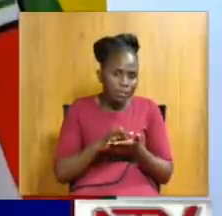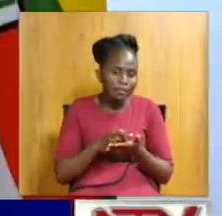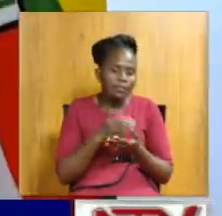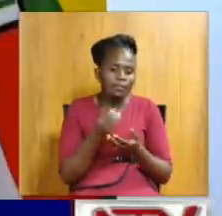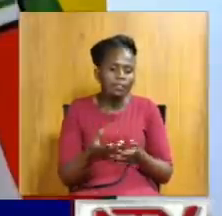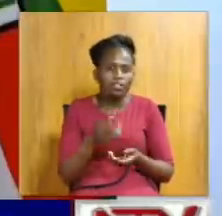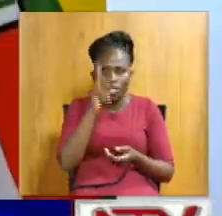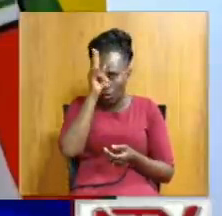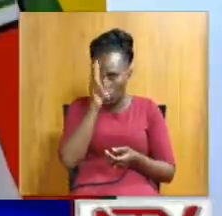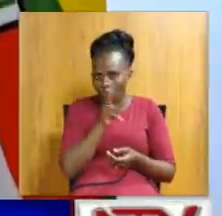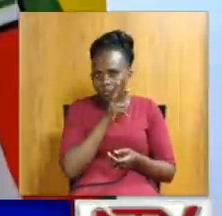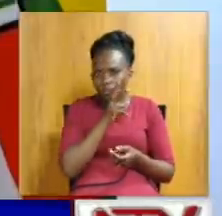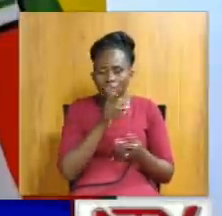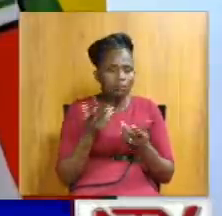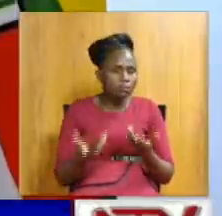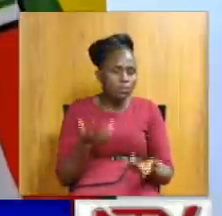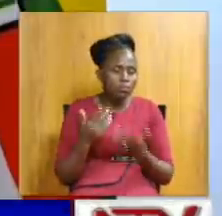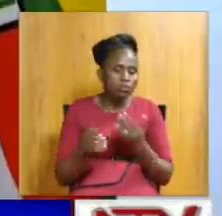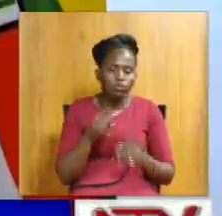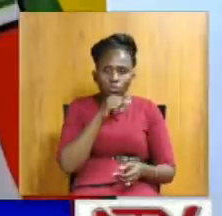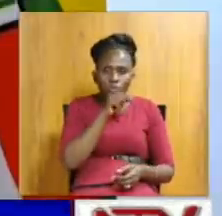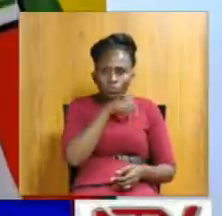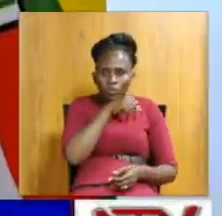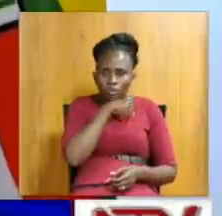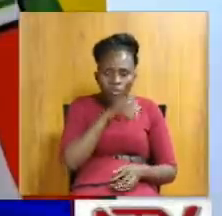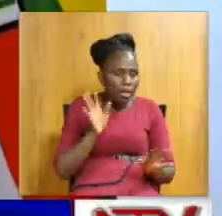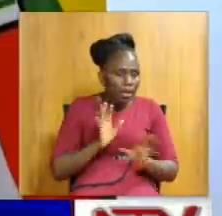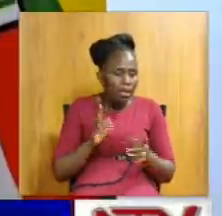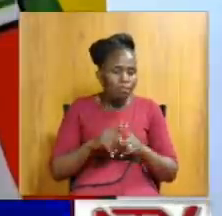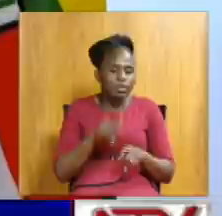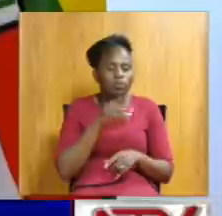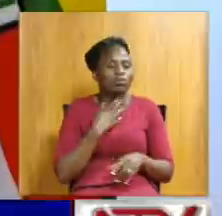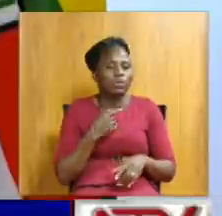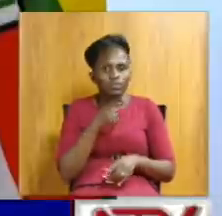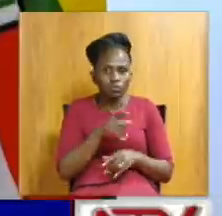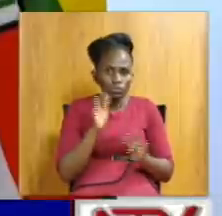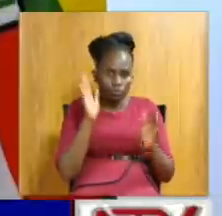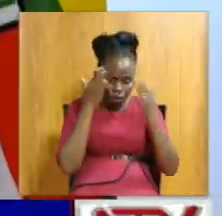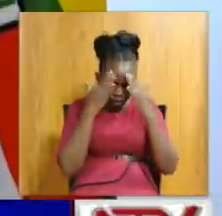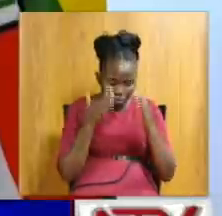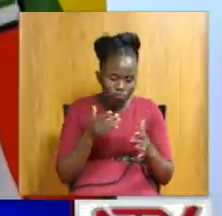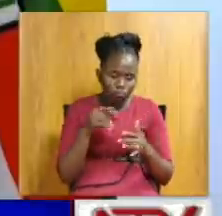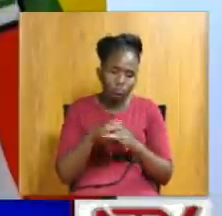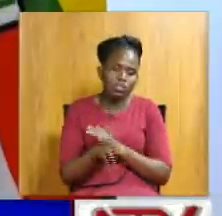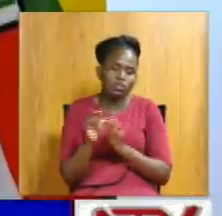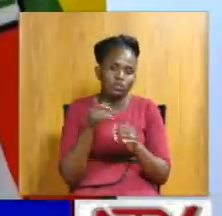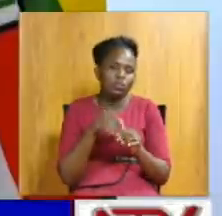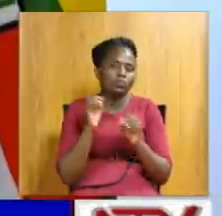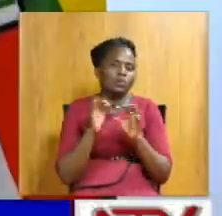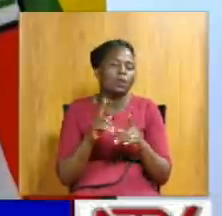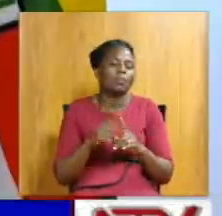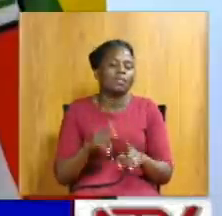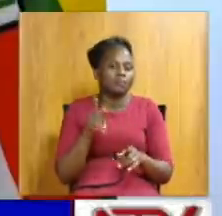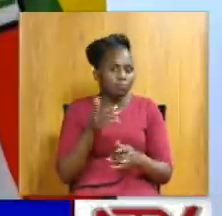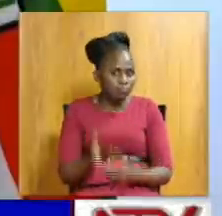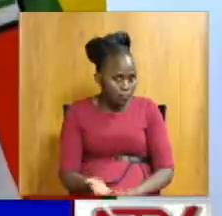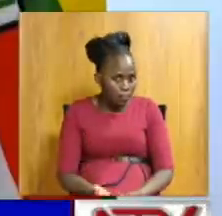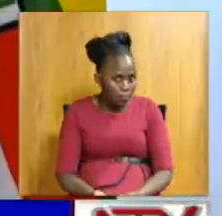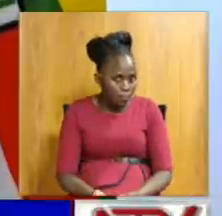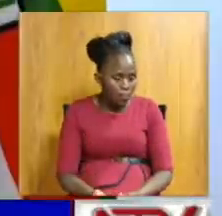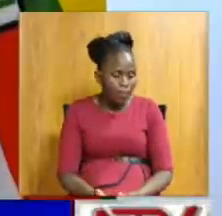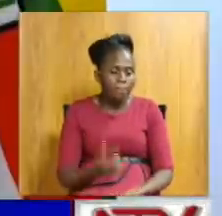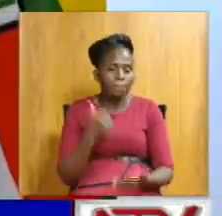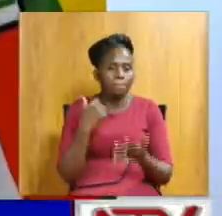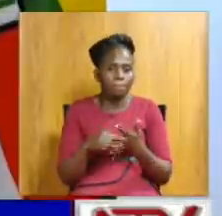goats, maybe not pigs because Muslims don't want pigs, heifers, etc. The